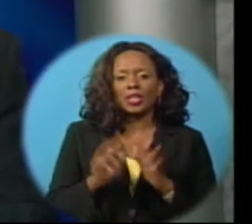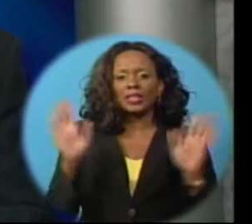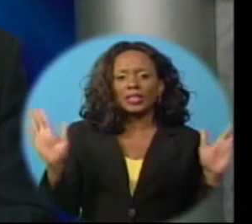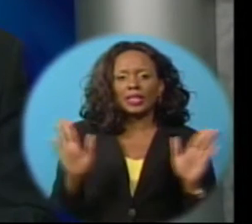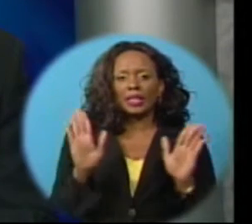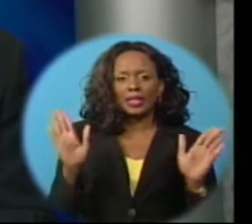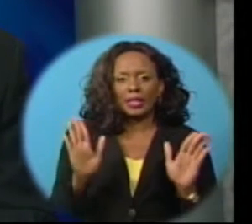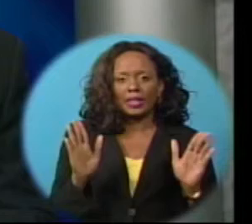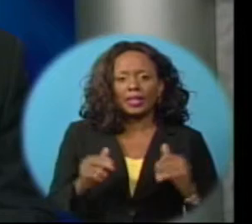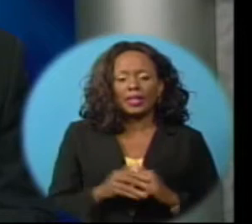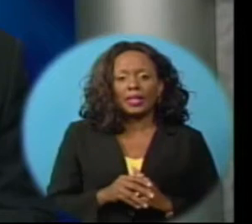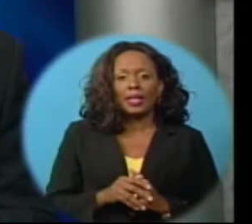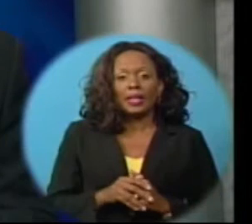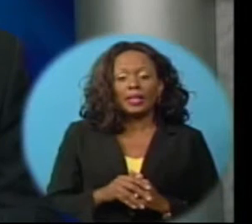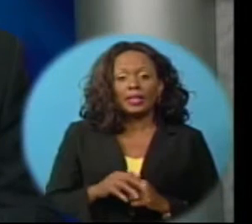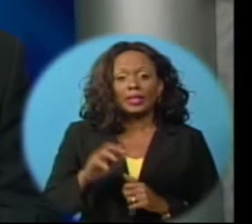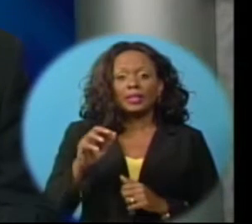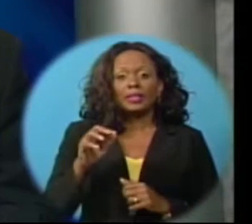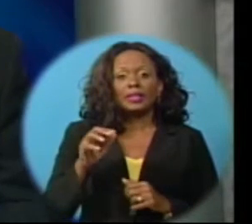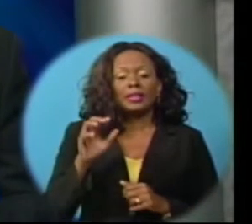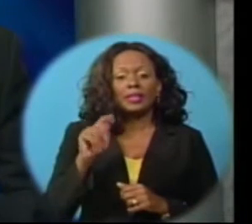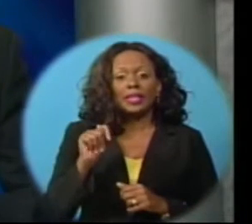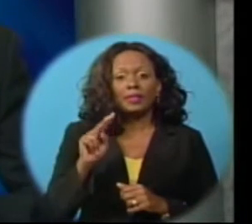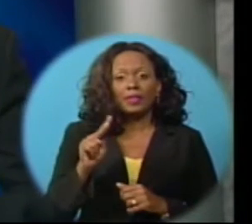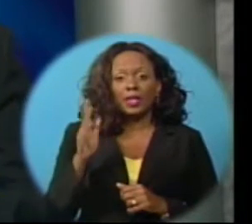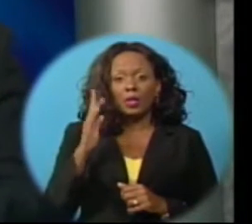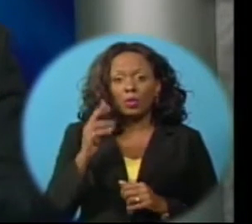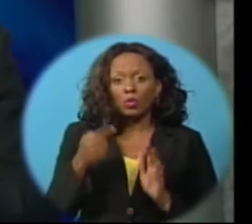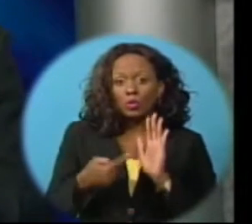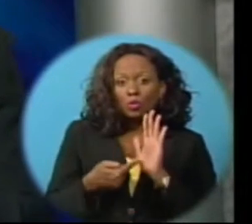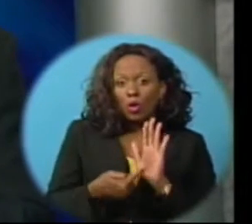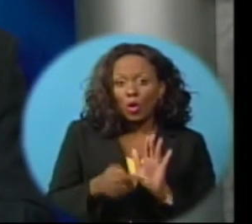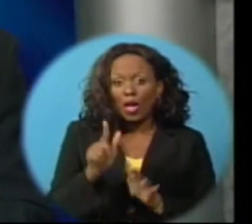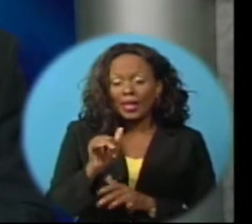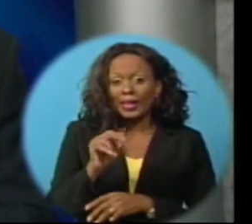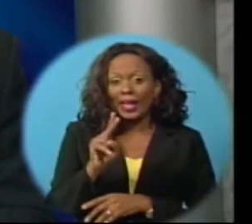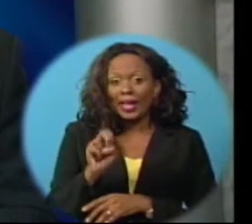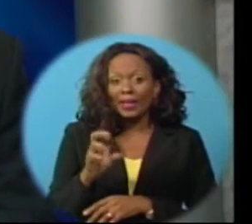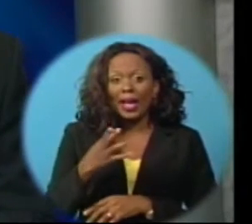starts on Sunday with CBC TV 8 and Radio 100.7